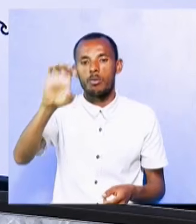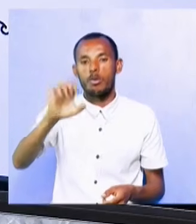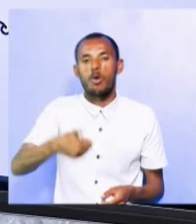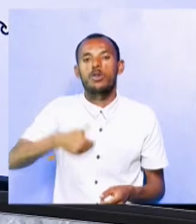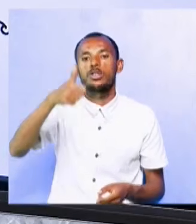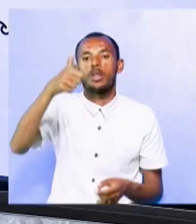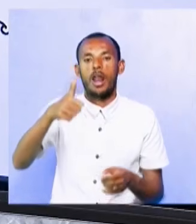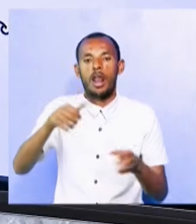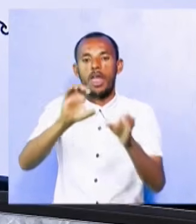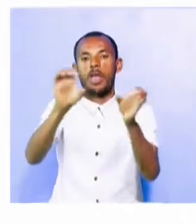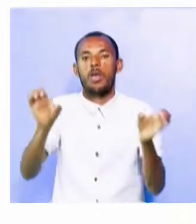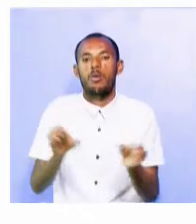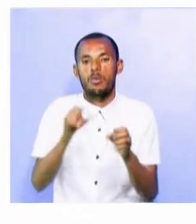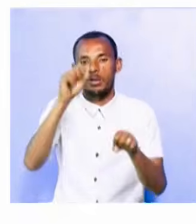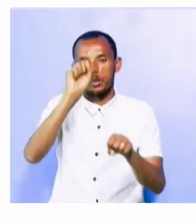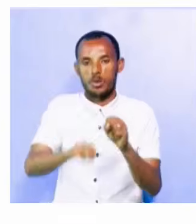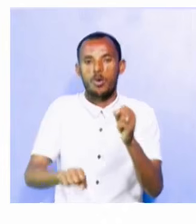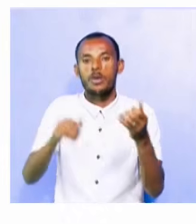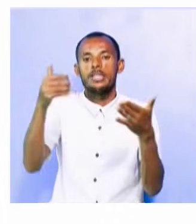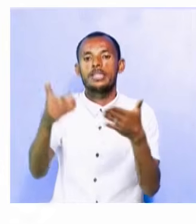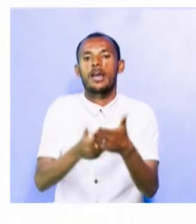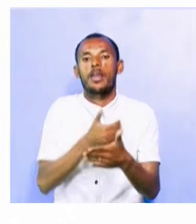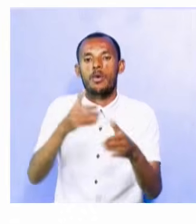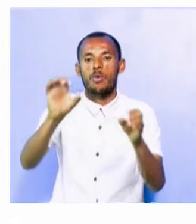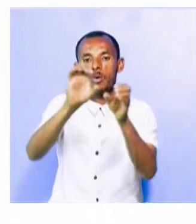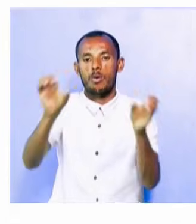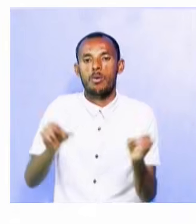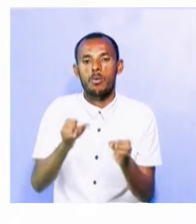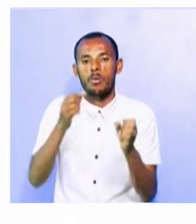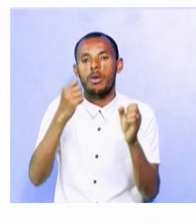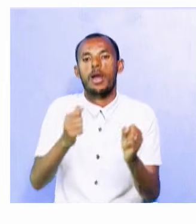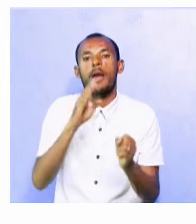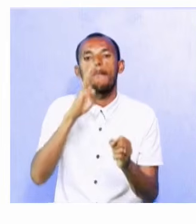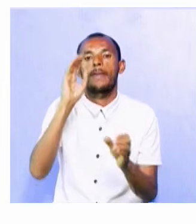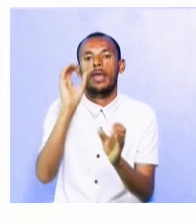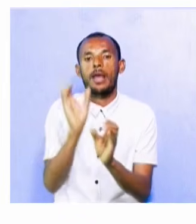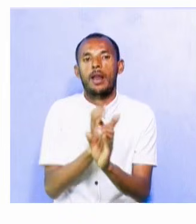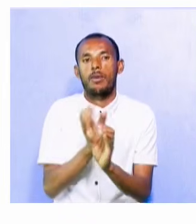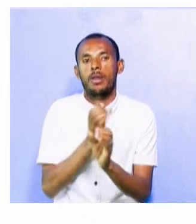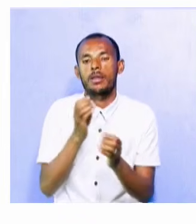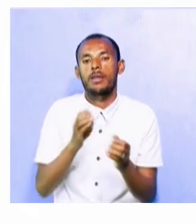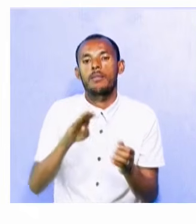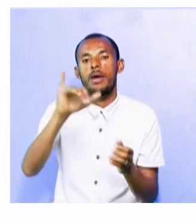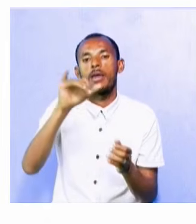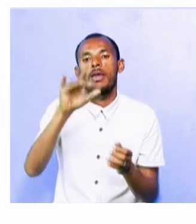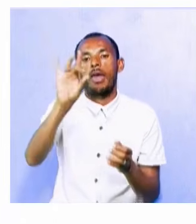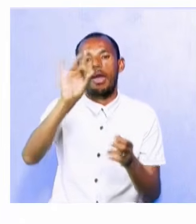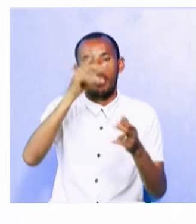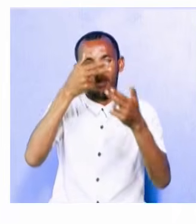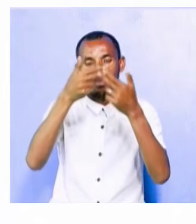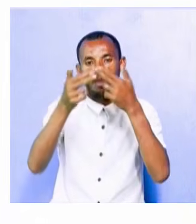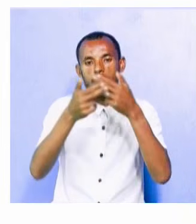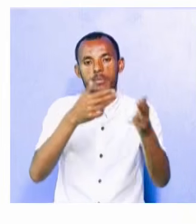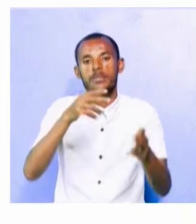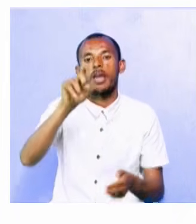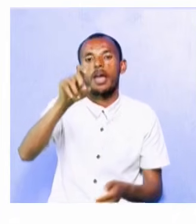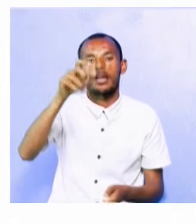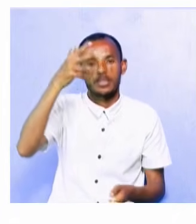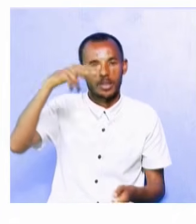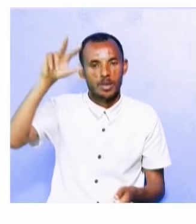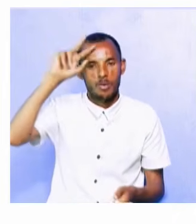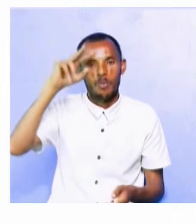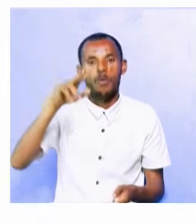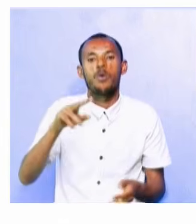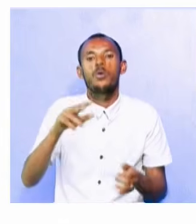cube. So the new cube can be calculated by 8 times x cube, which is